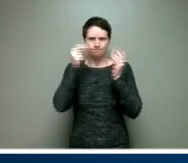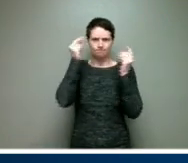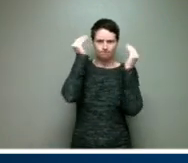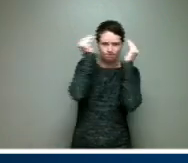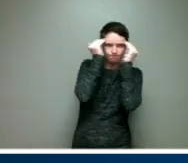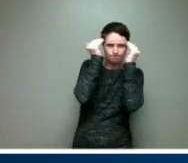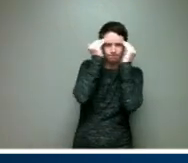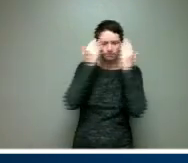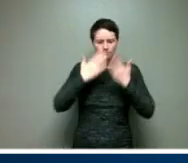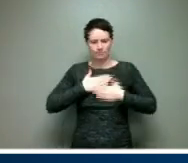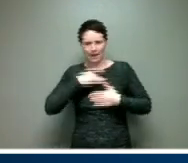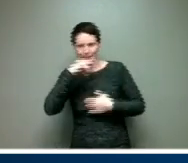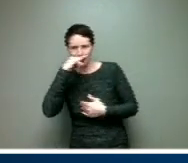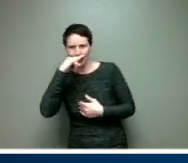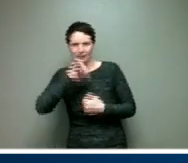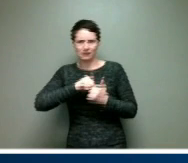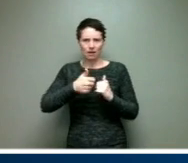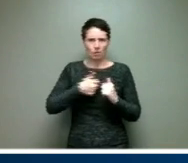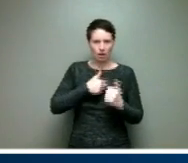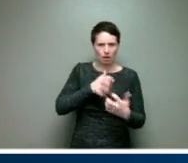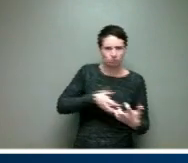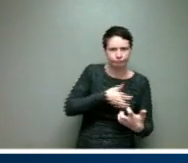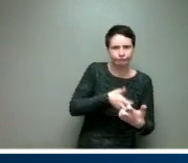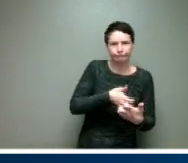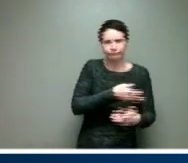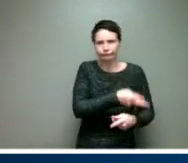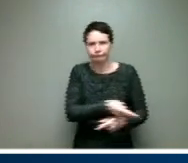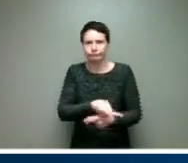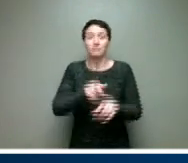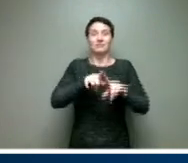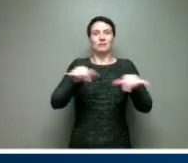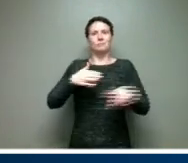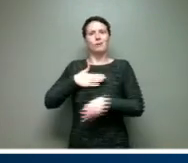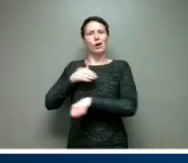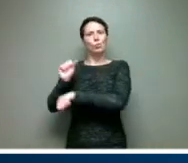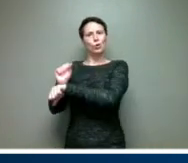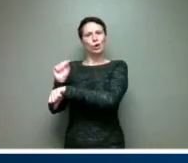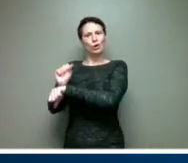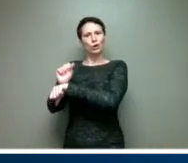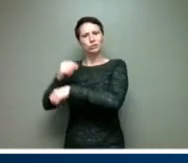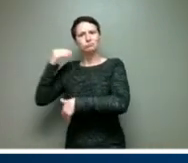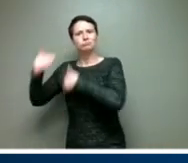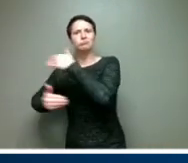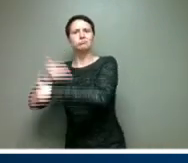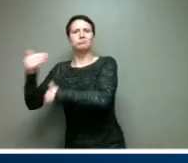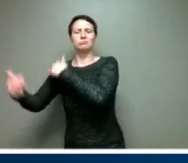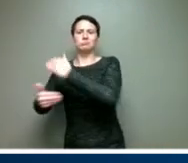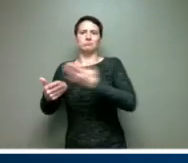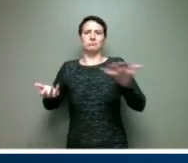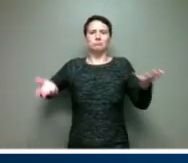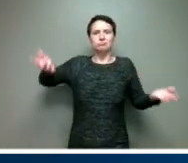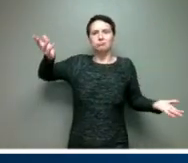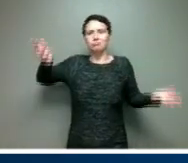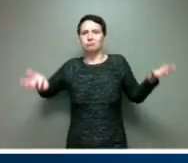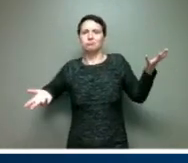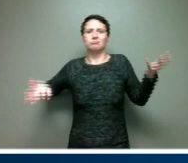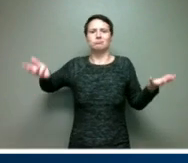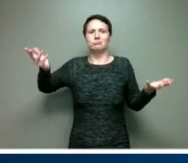I have to do for my own work. That's a very difficult balance in the middle of a time we're also concerned about keeping our community